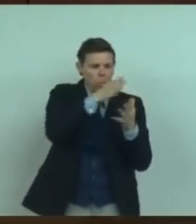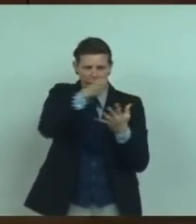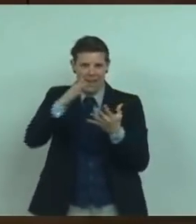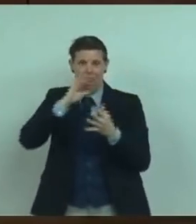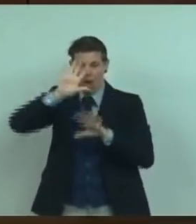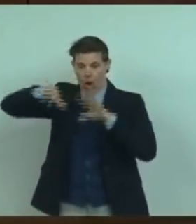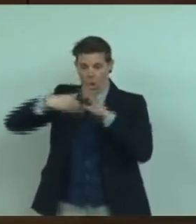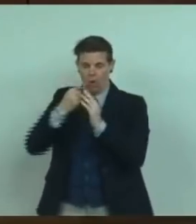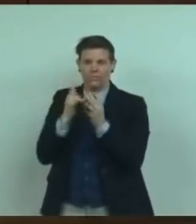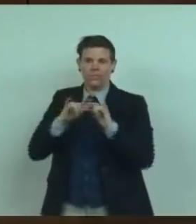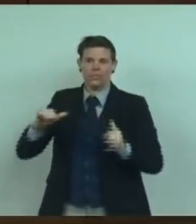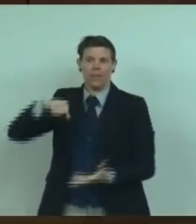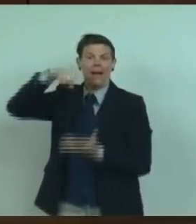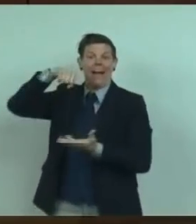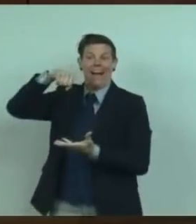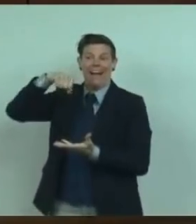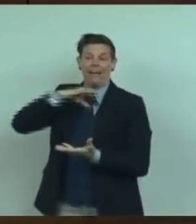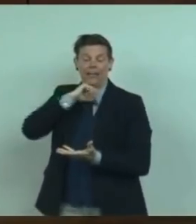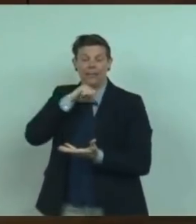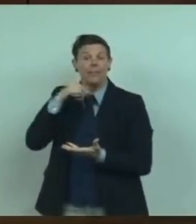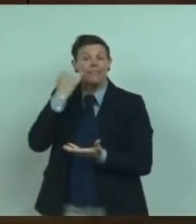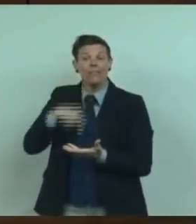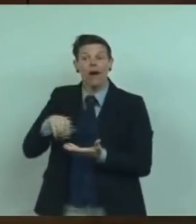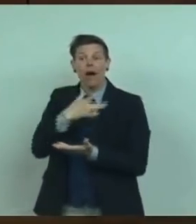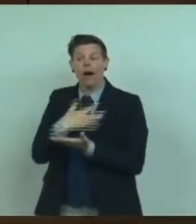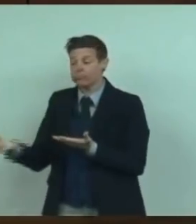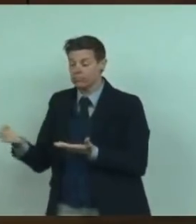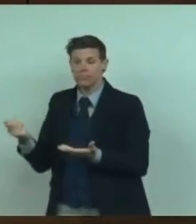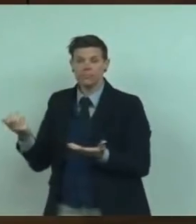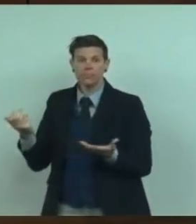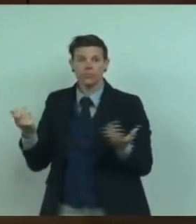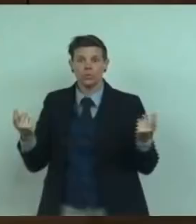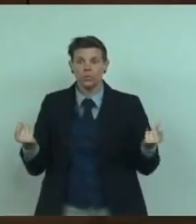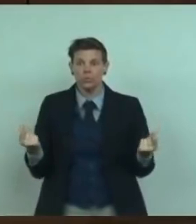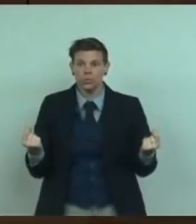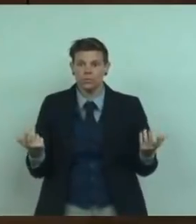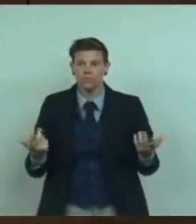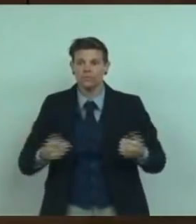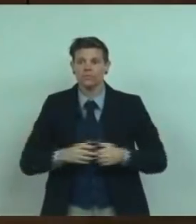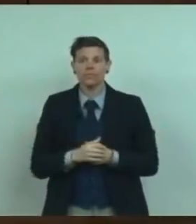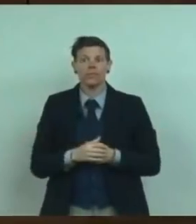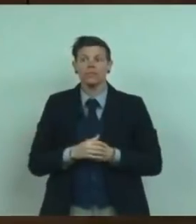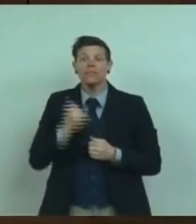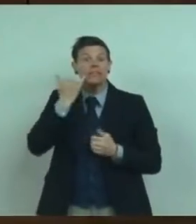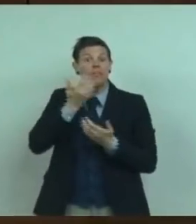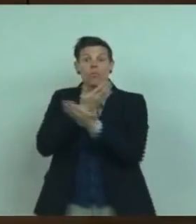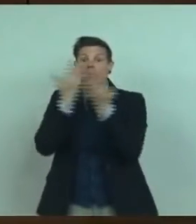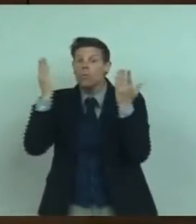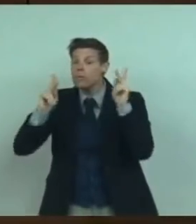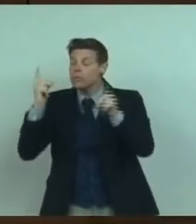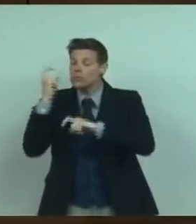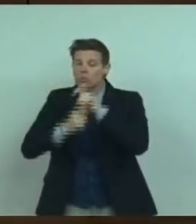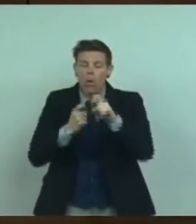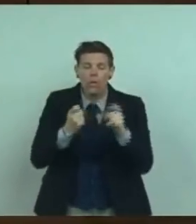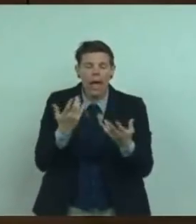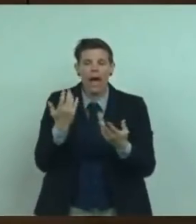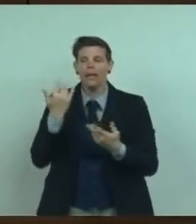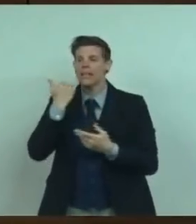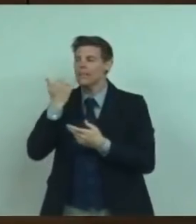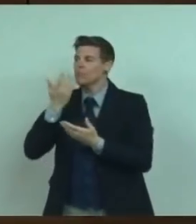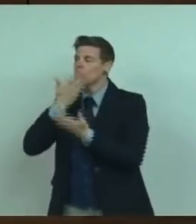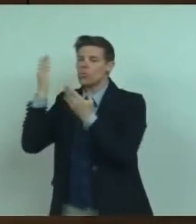do if we don't get any donations? What are we going to do if we don't get to the best social distancing